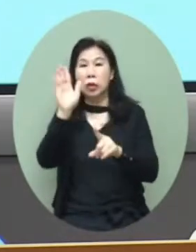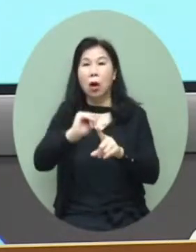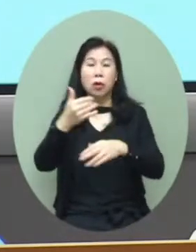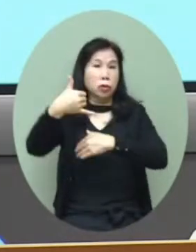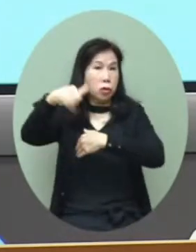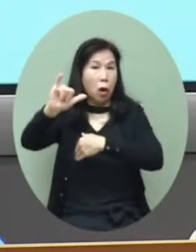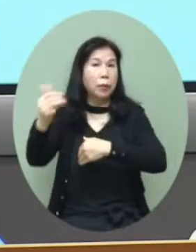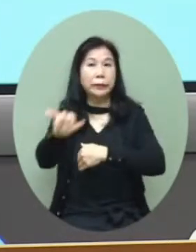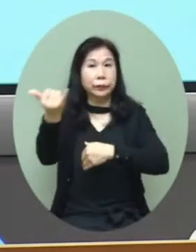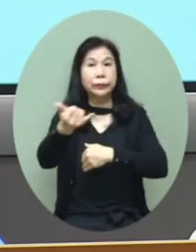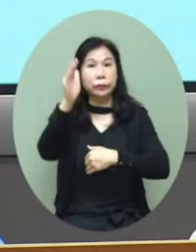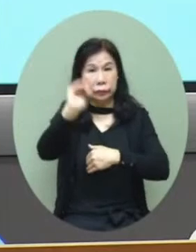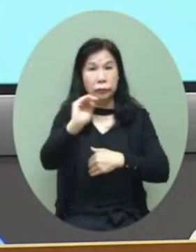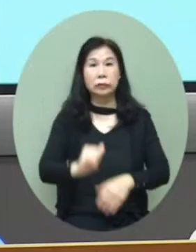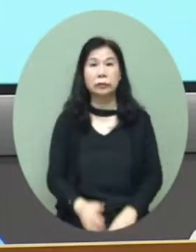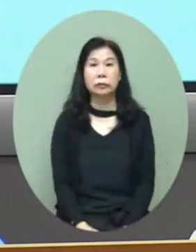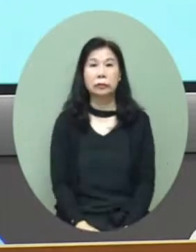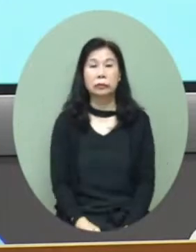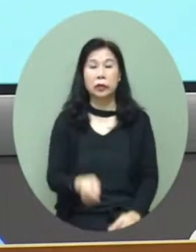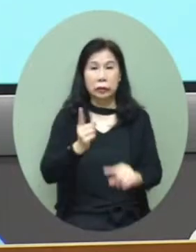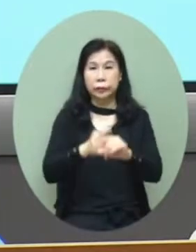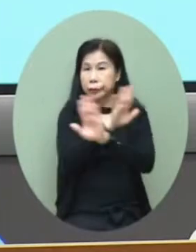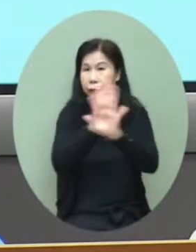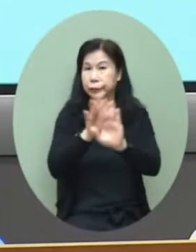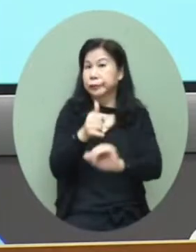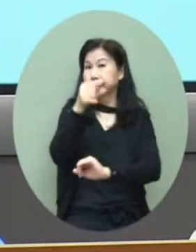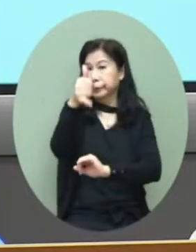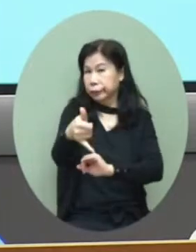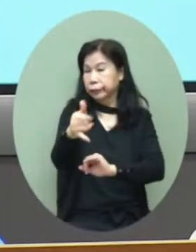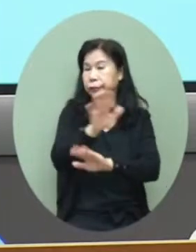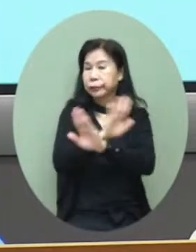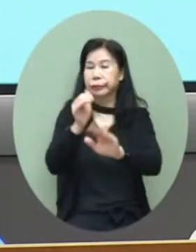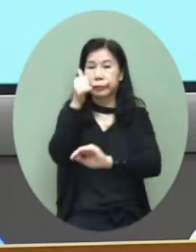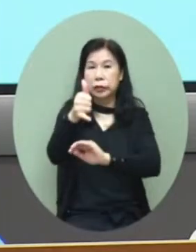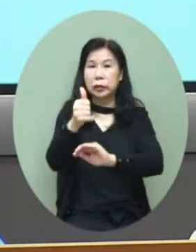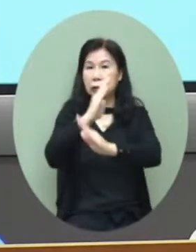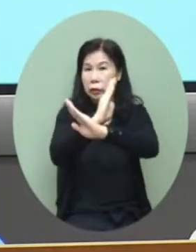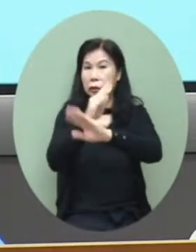place either at home or hotels in general.